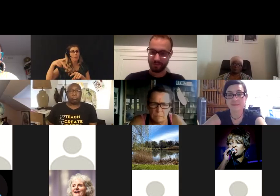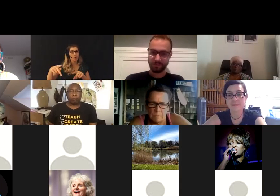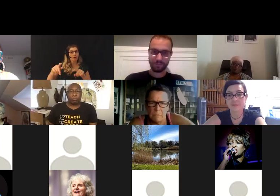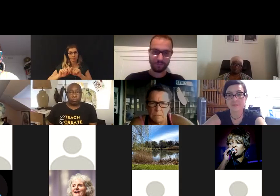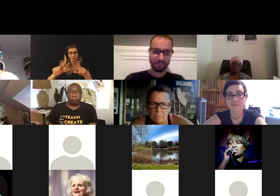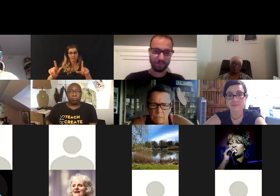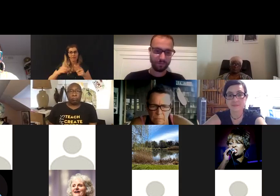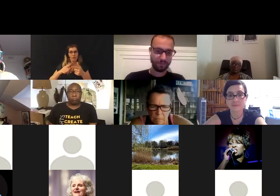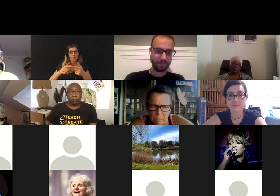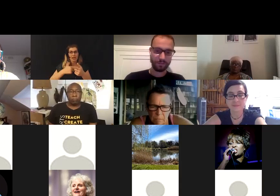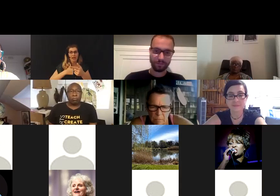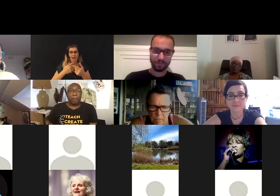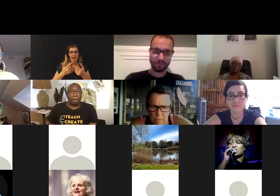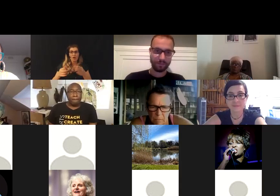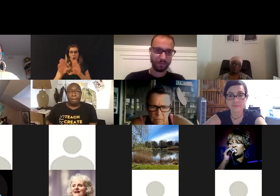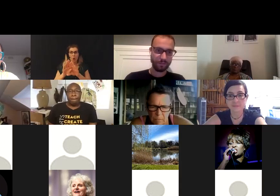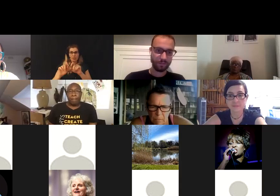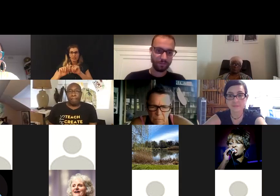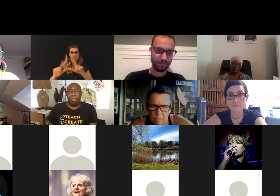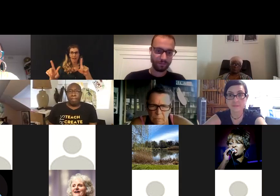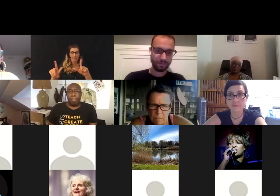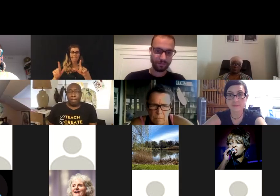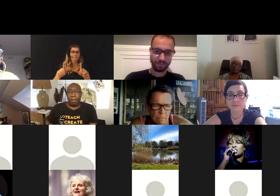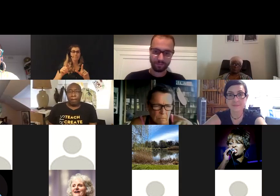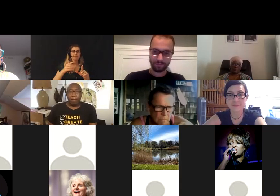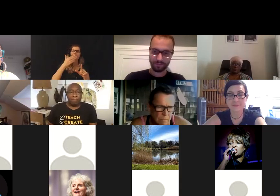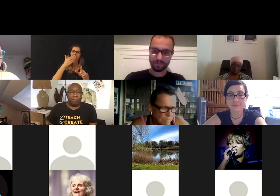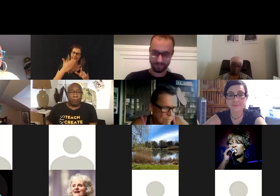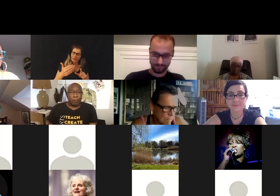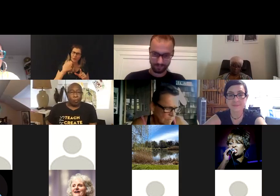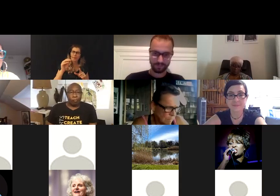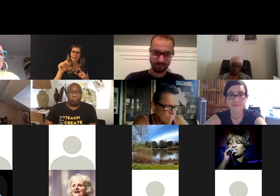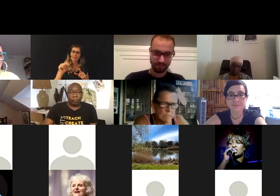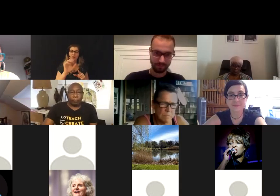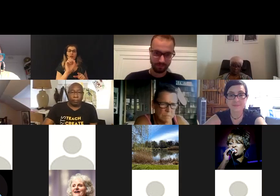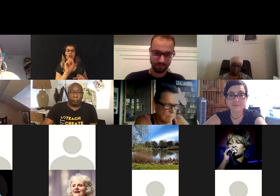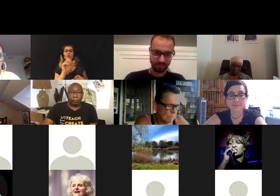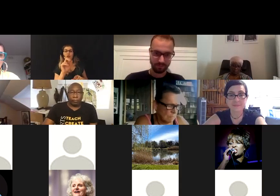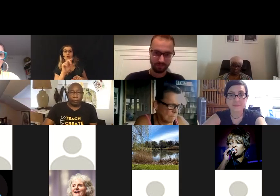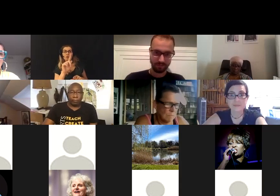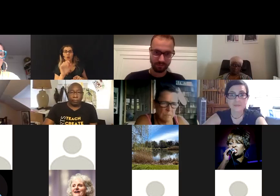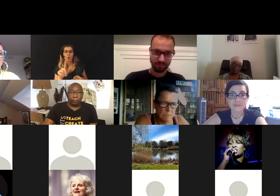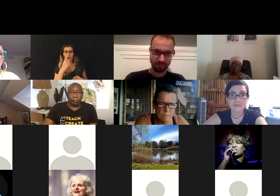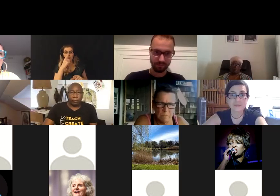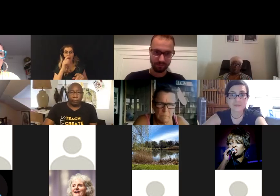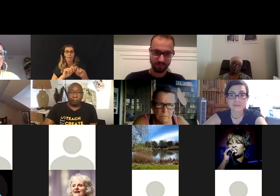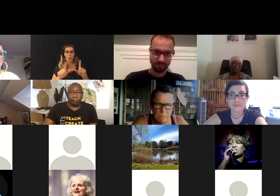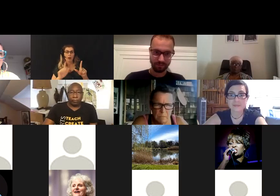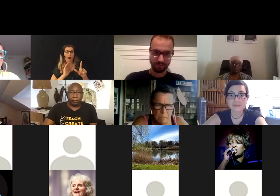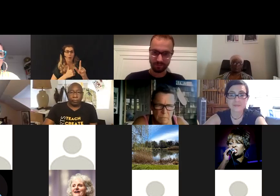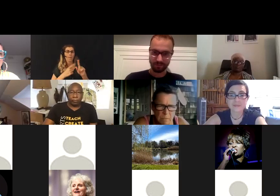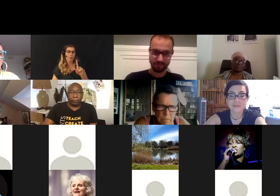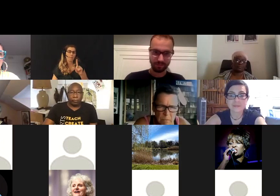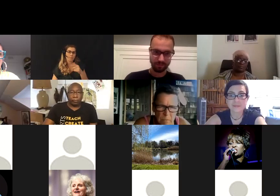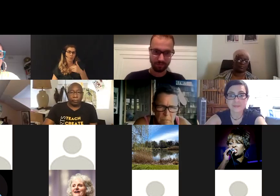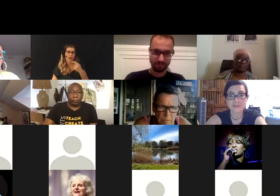closing slide here. And while you're doing that, thank you. Susan Zoll, would you please bring up our poll? We just have a